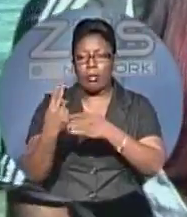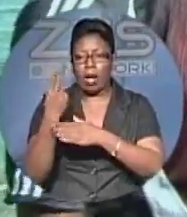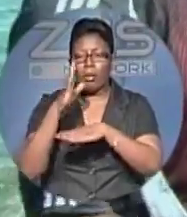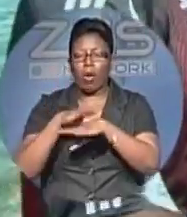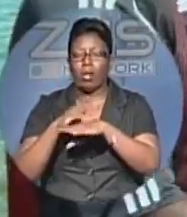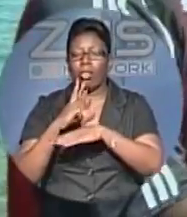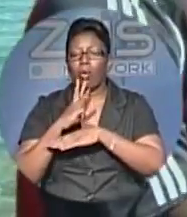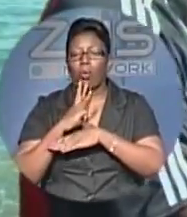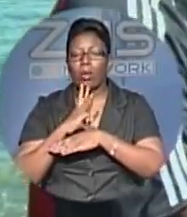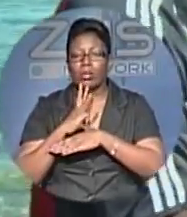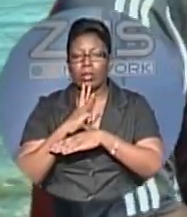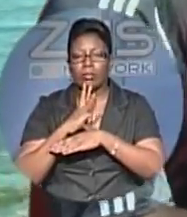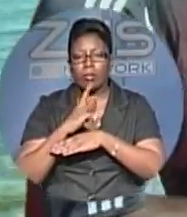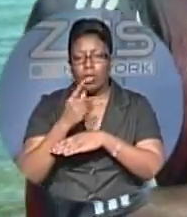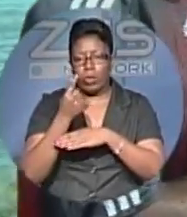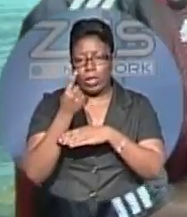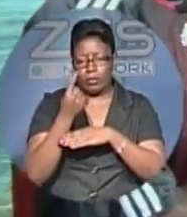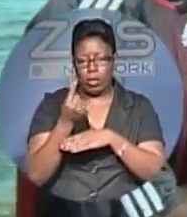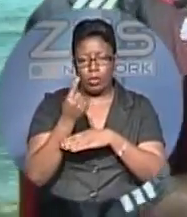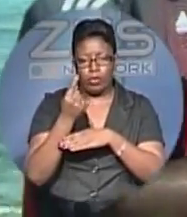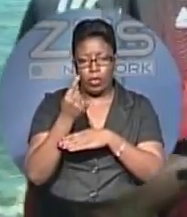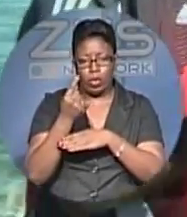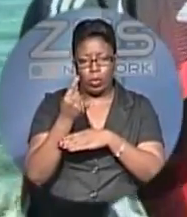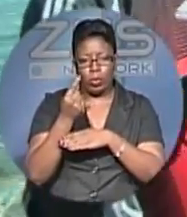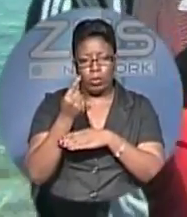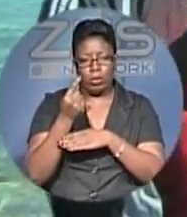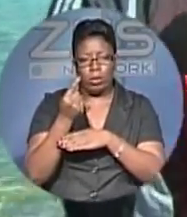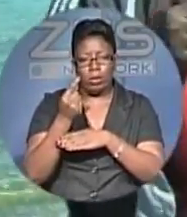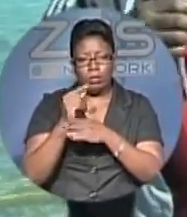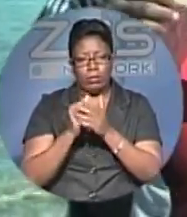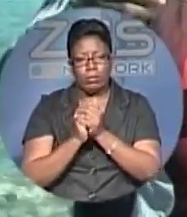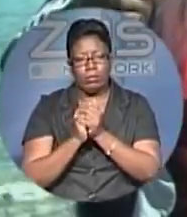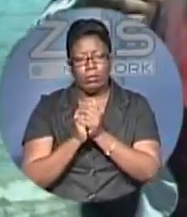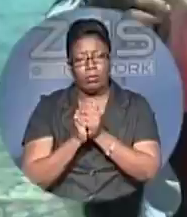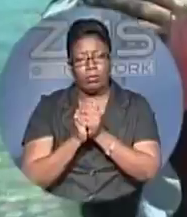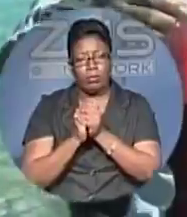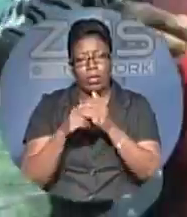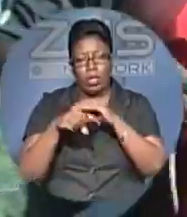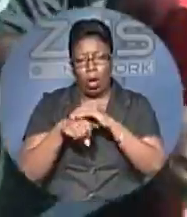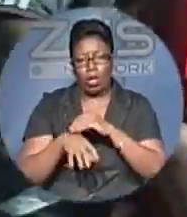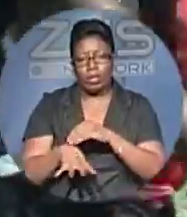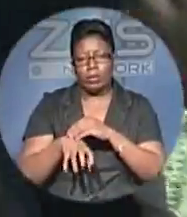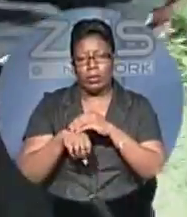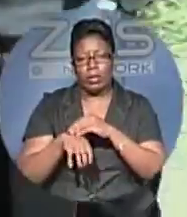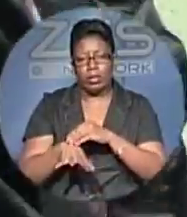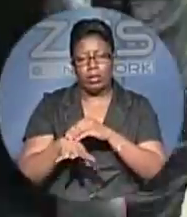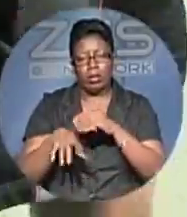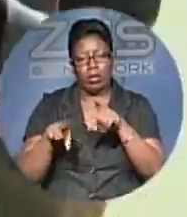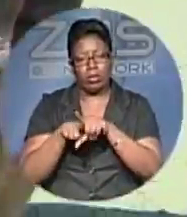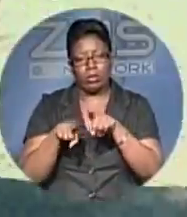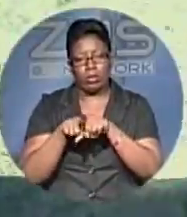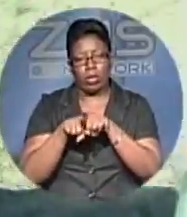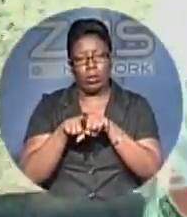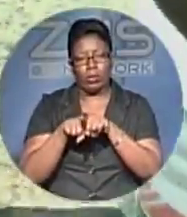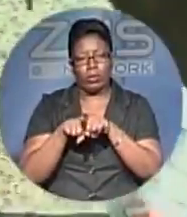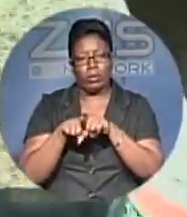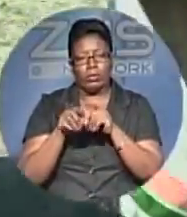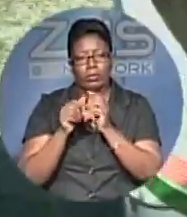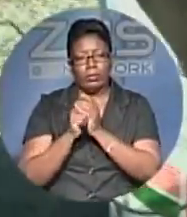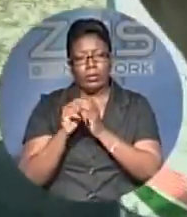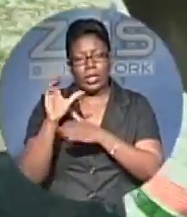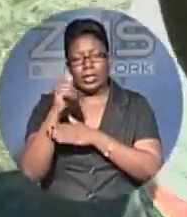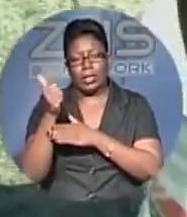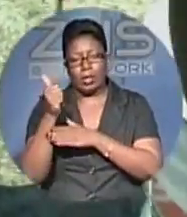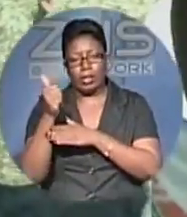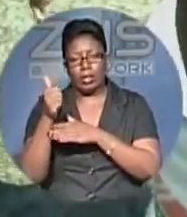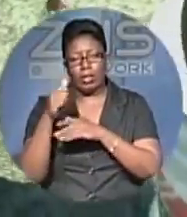water. Also, we had a few barracudas. Also, we have this this octopus right here. You can go in the bucket and pick up a numerous